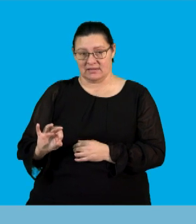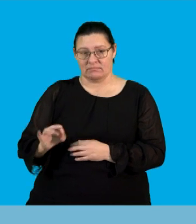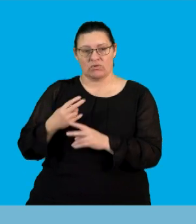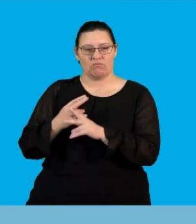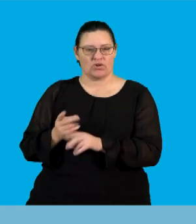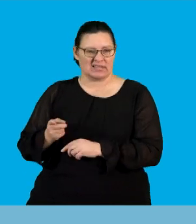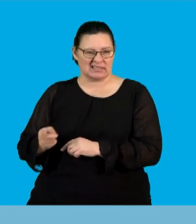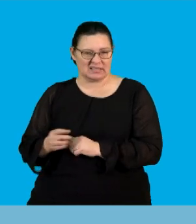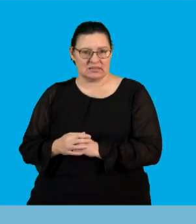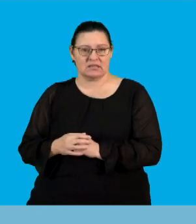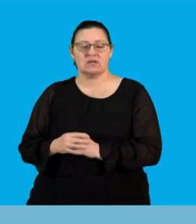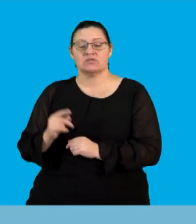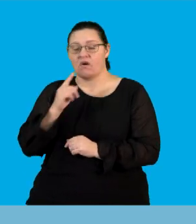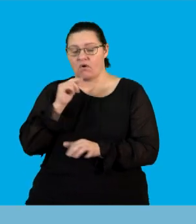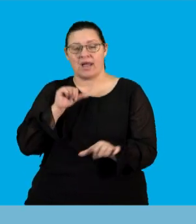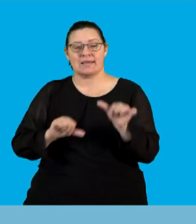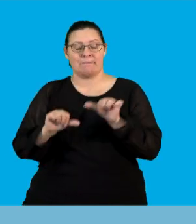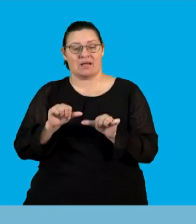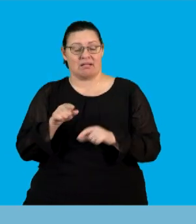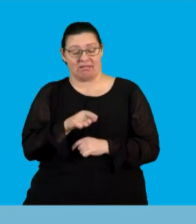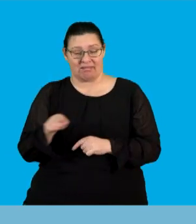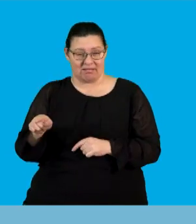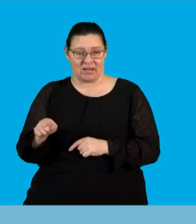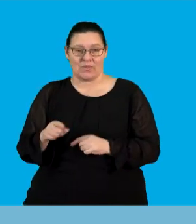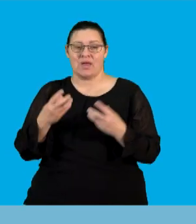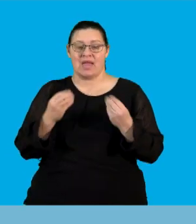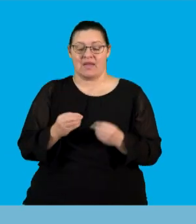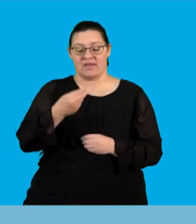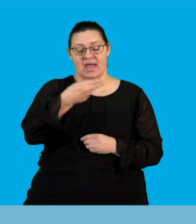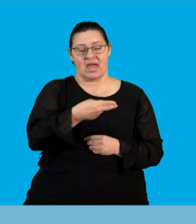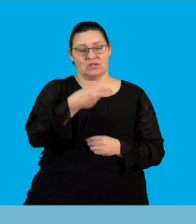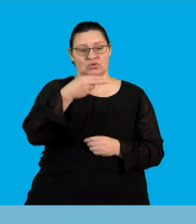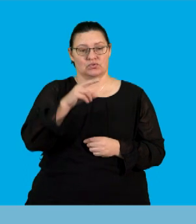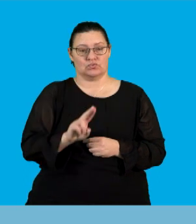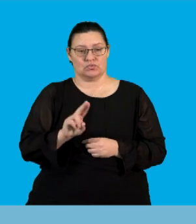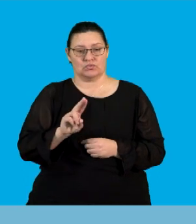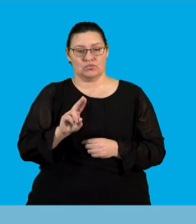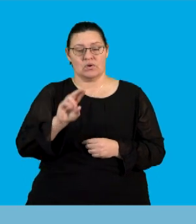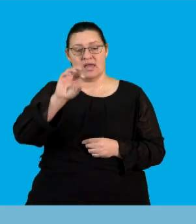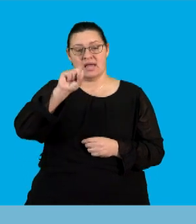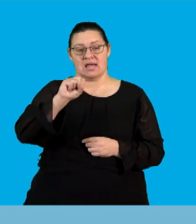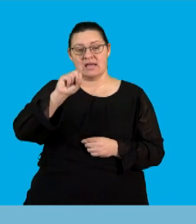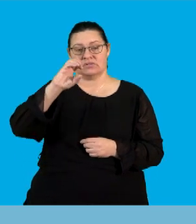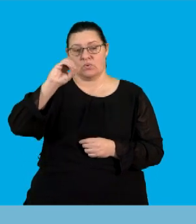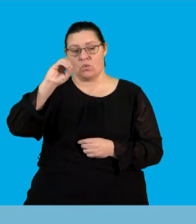products. So the reaction is, in terms of the chemical equation, we are going to have our